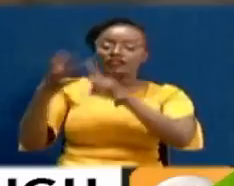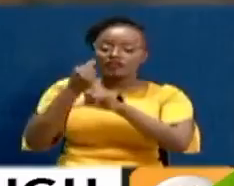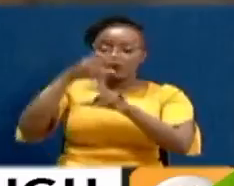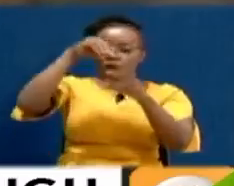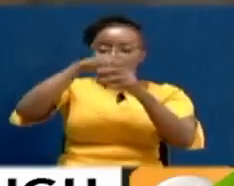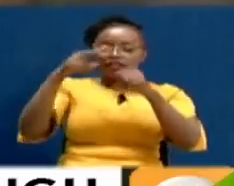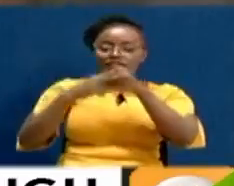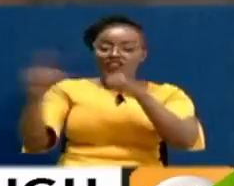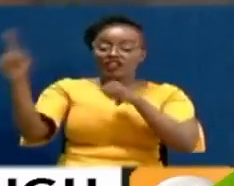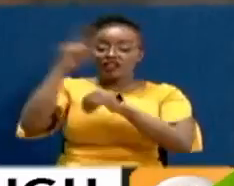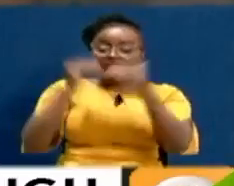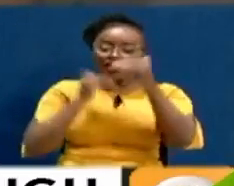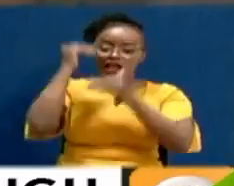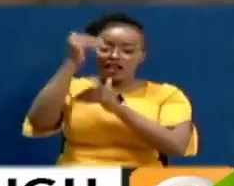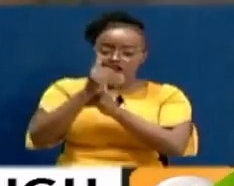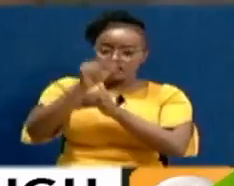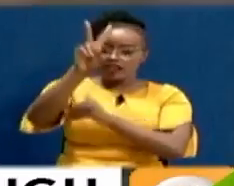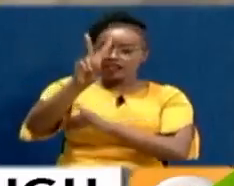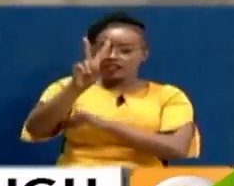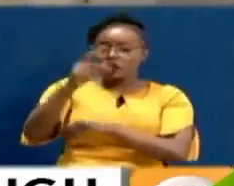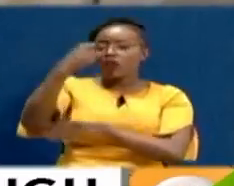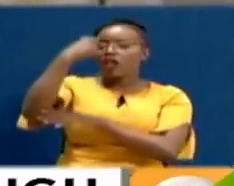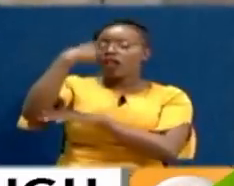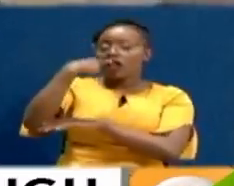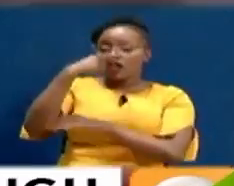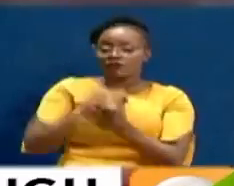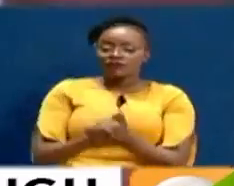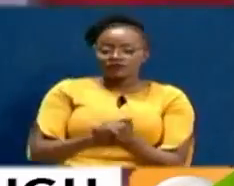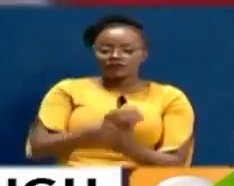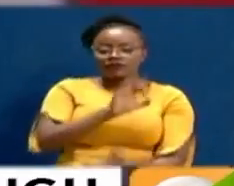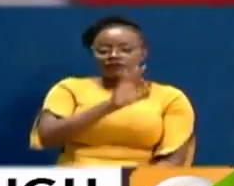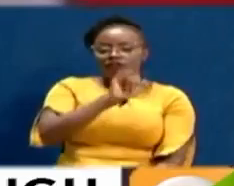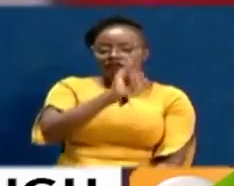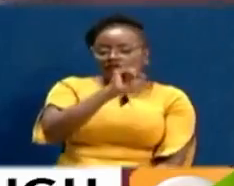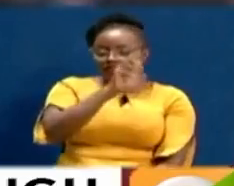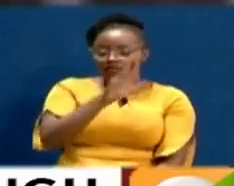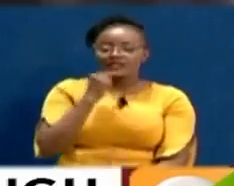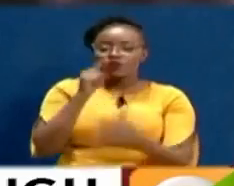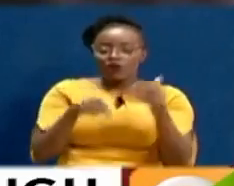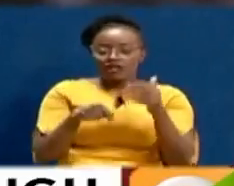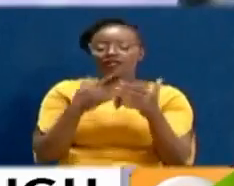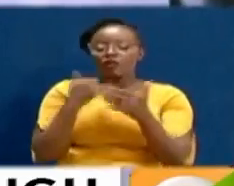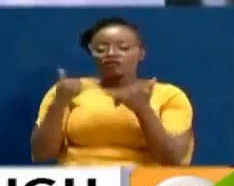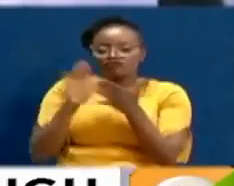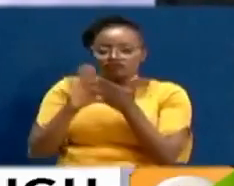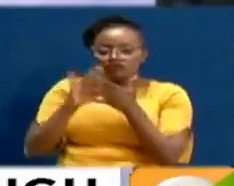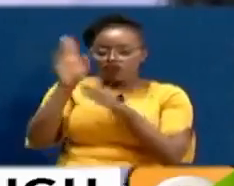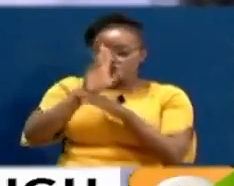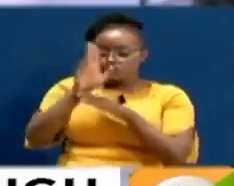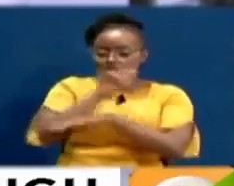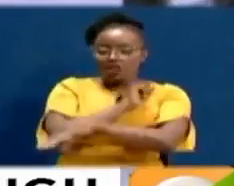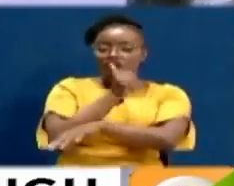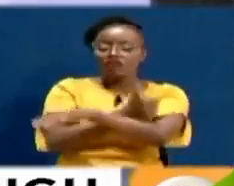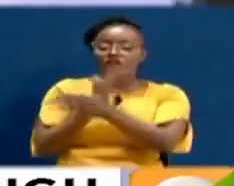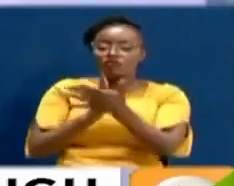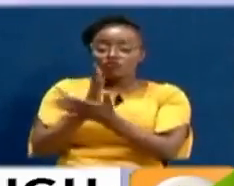within 7 days after the second dose. Pfizer also state that they are looking to get emergency use authorization